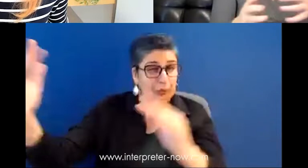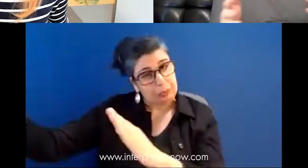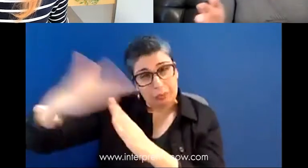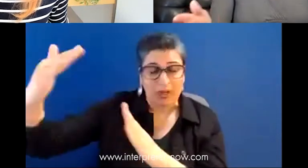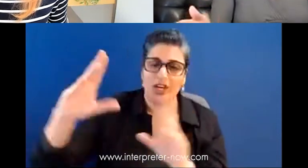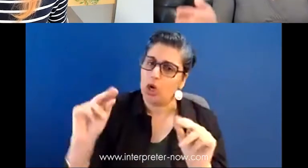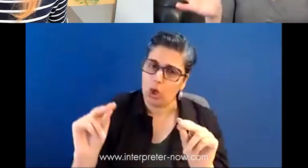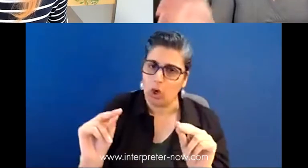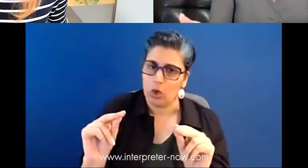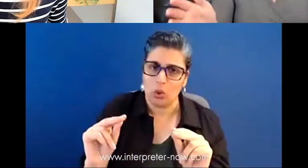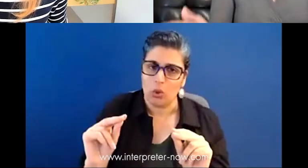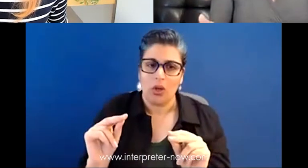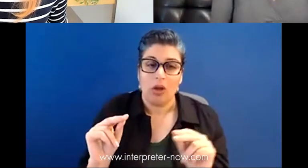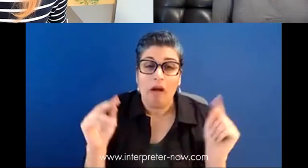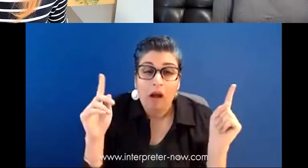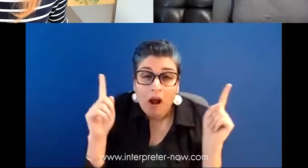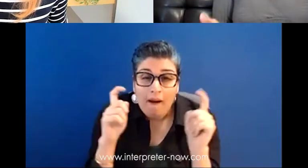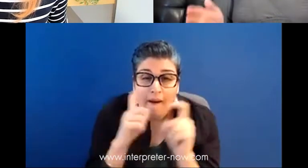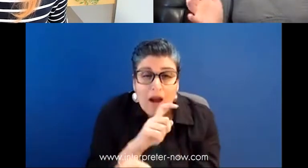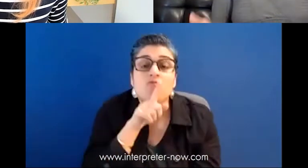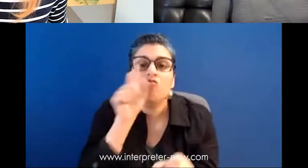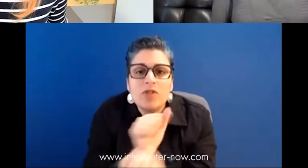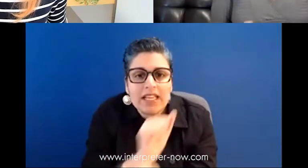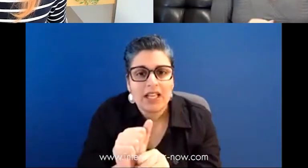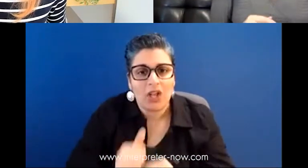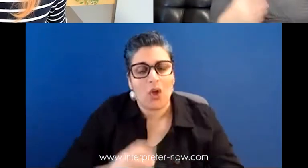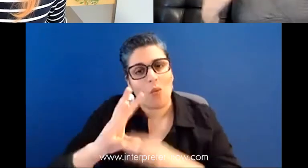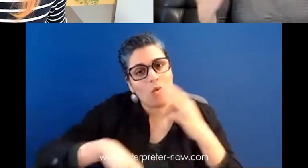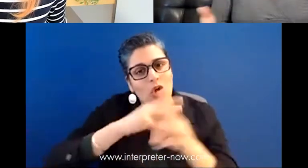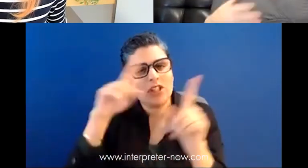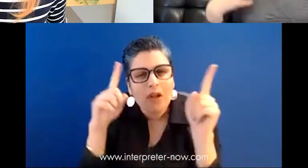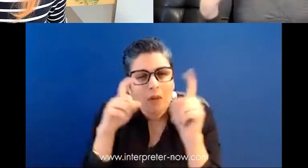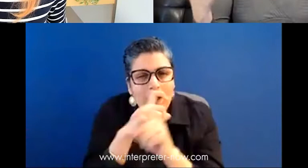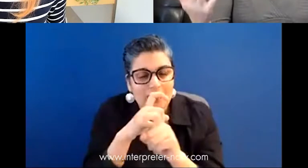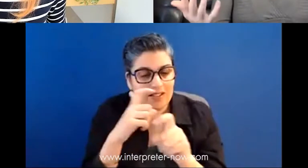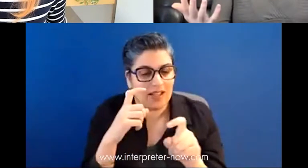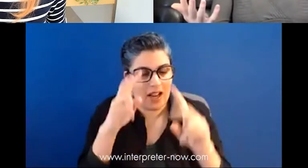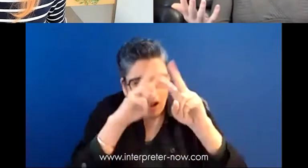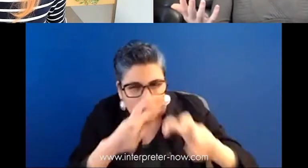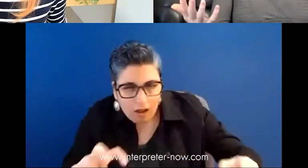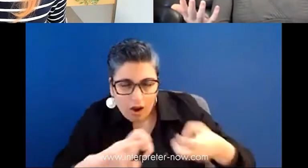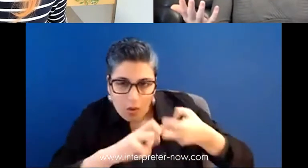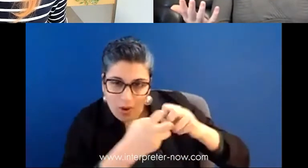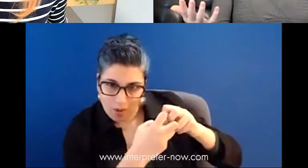for the real world complexity of a problem. So